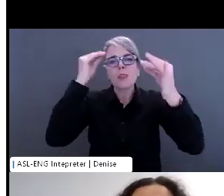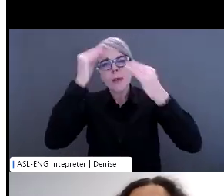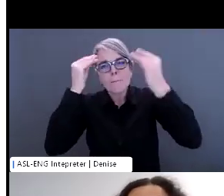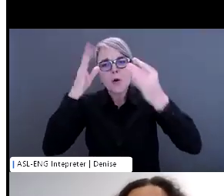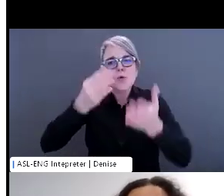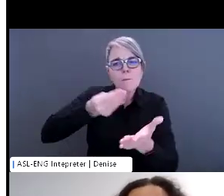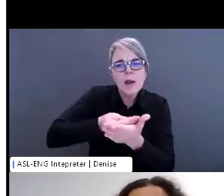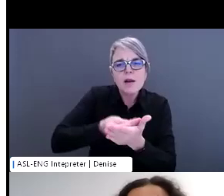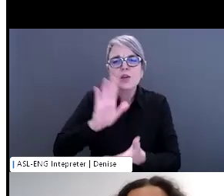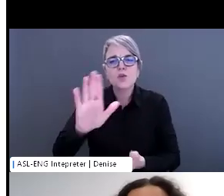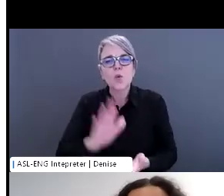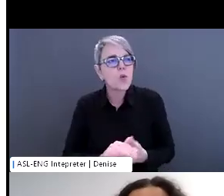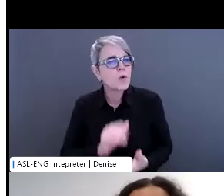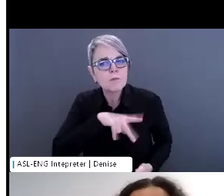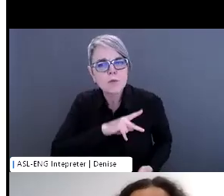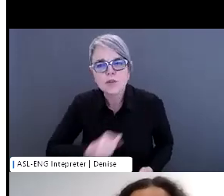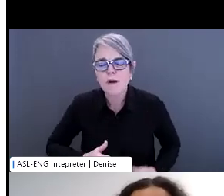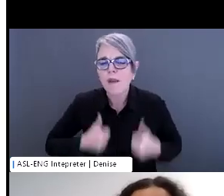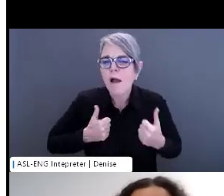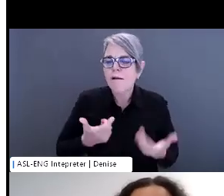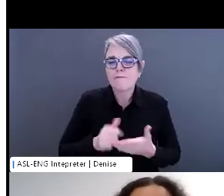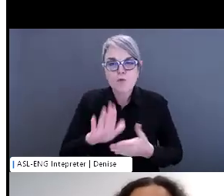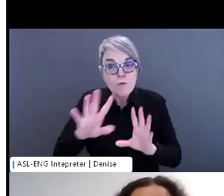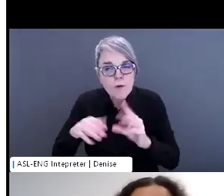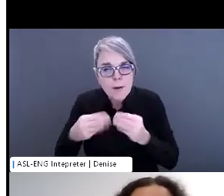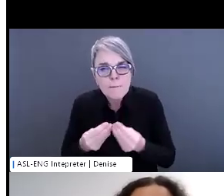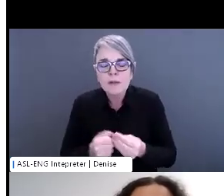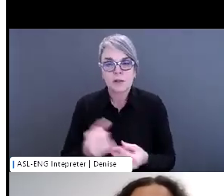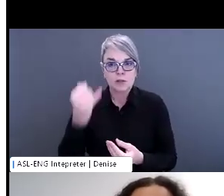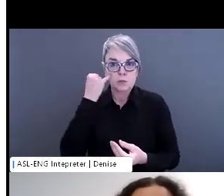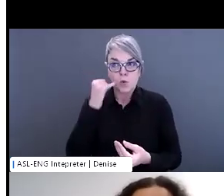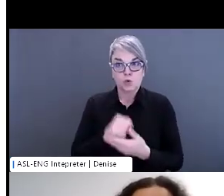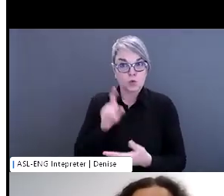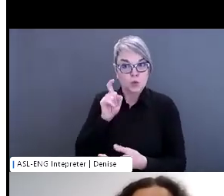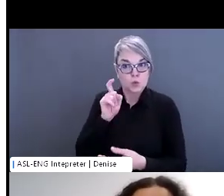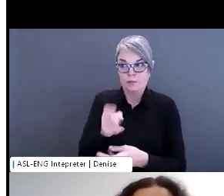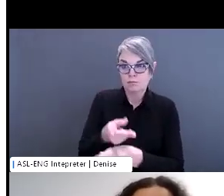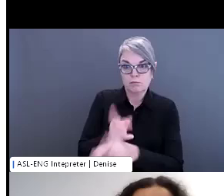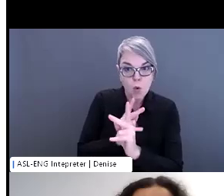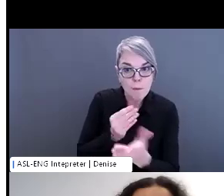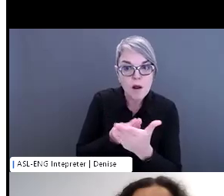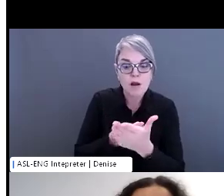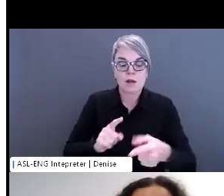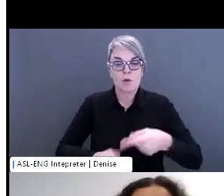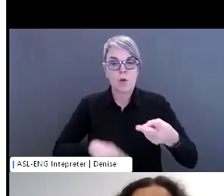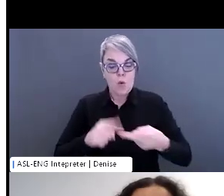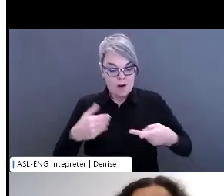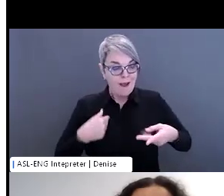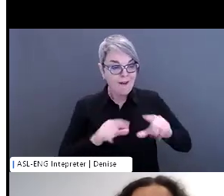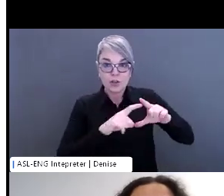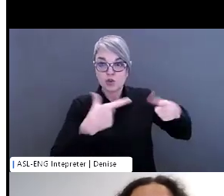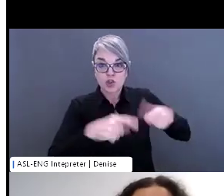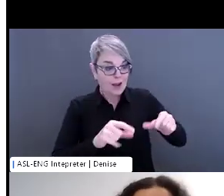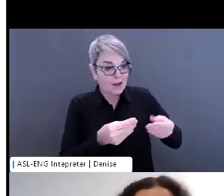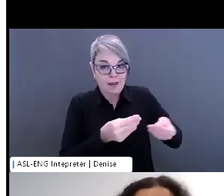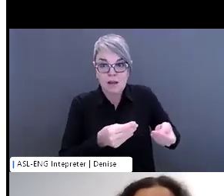go when you need money to or have a check to cash? So typically, if you